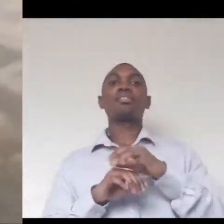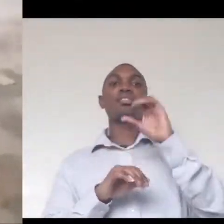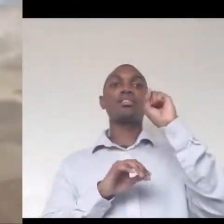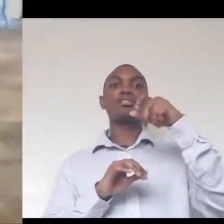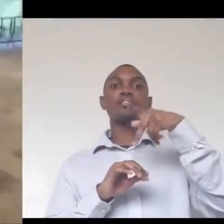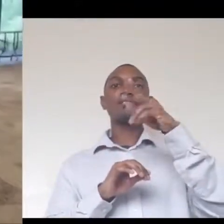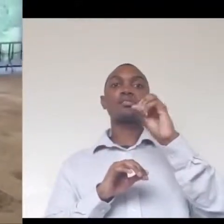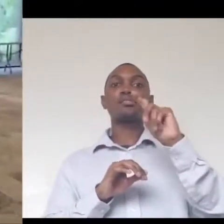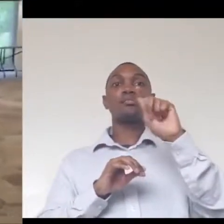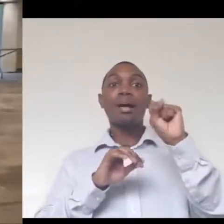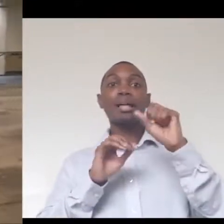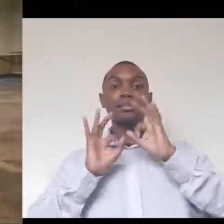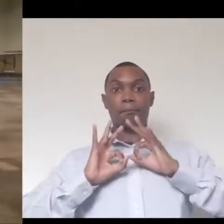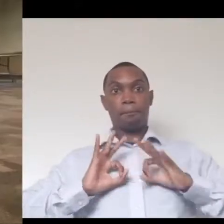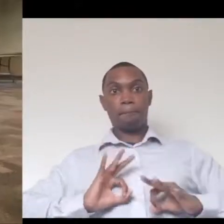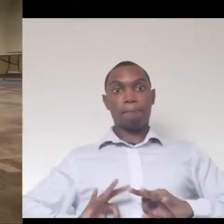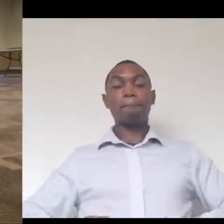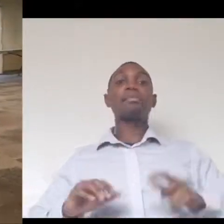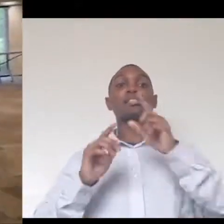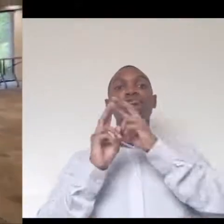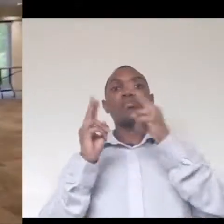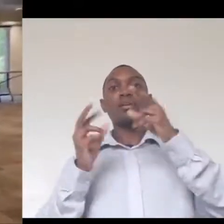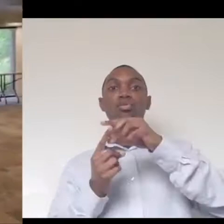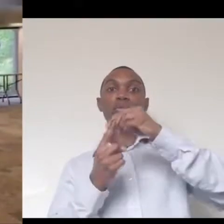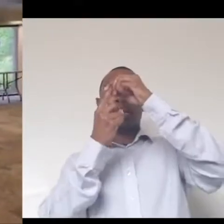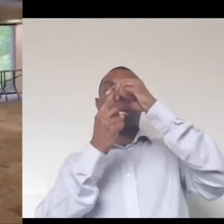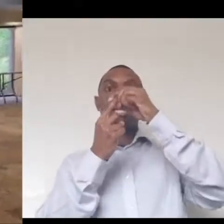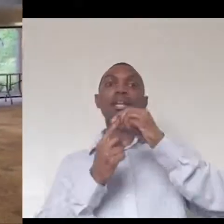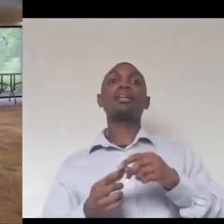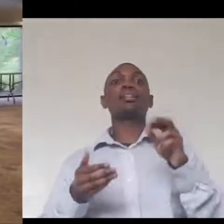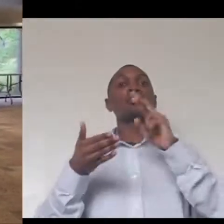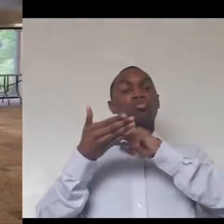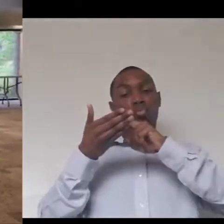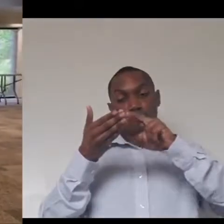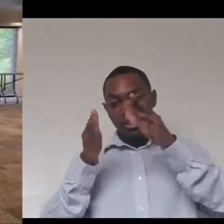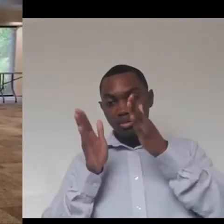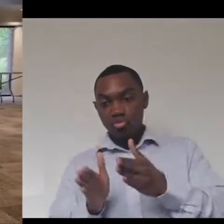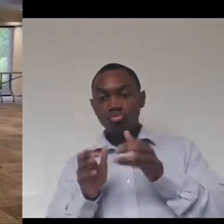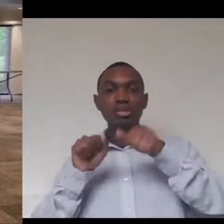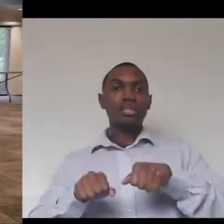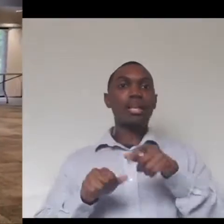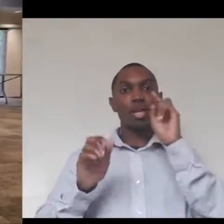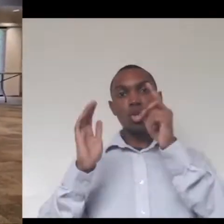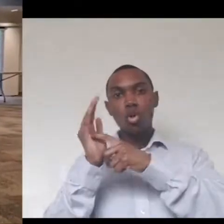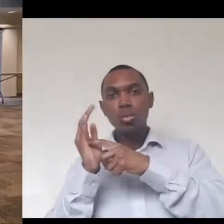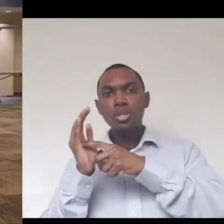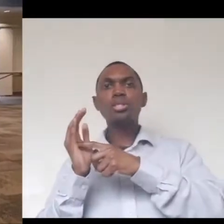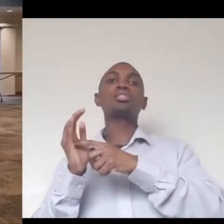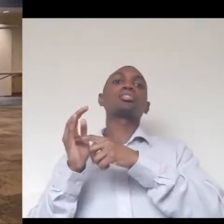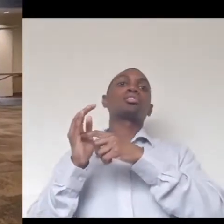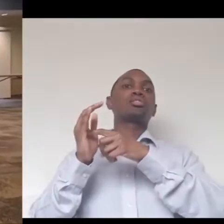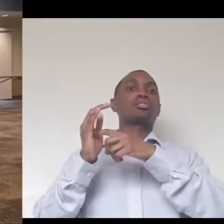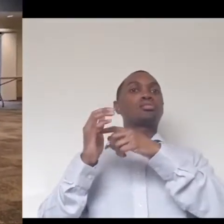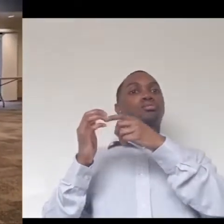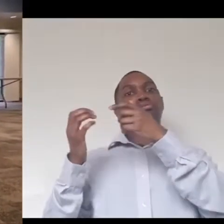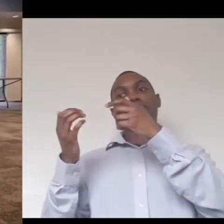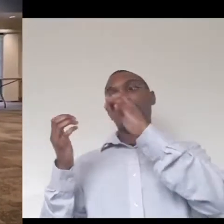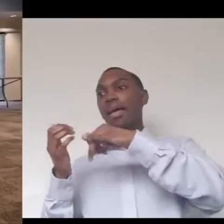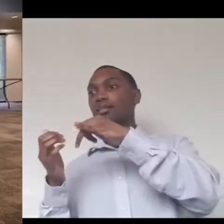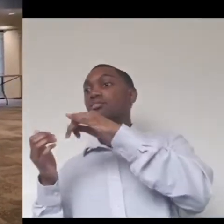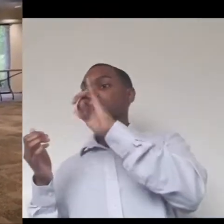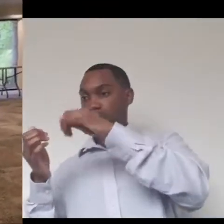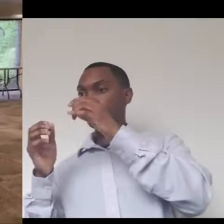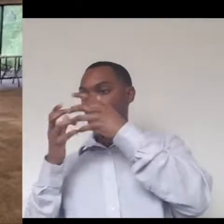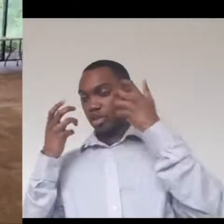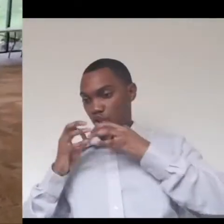are able to tell cheetahs apart when they are studying them on the African savanna by looking at those spot patterns. There's a lot of cool things that